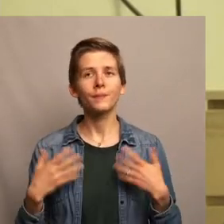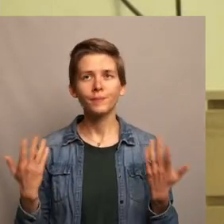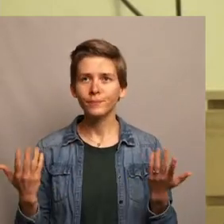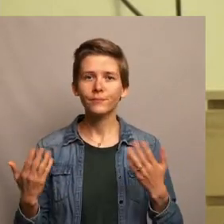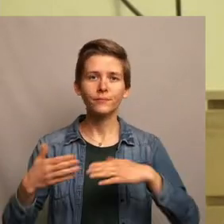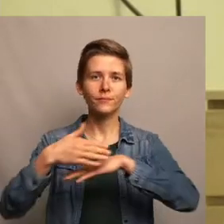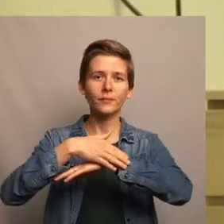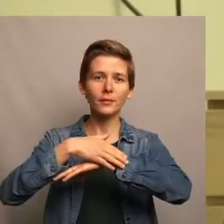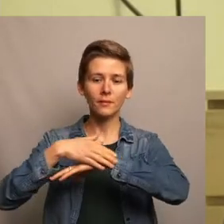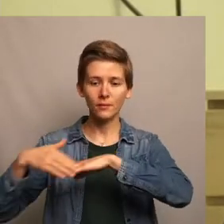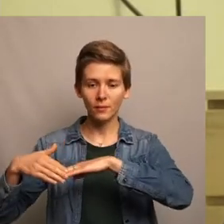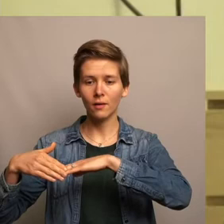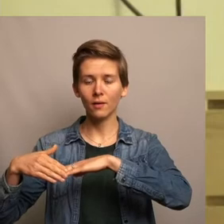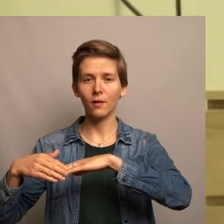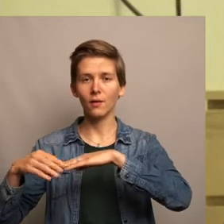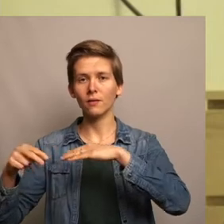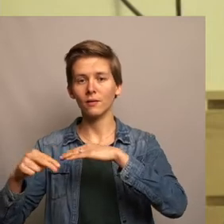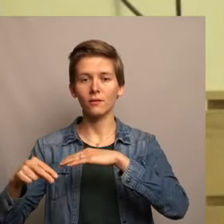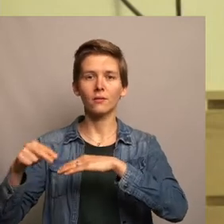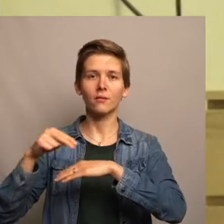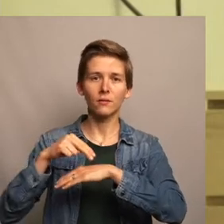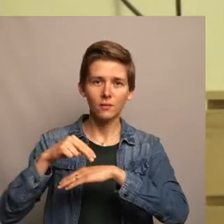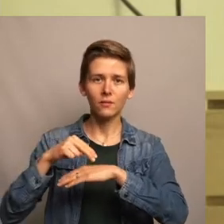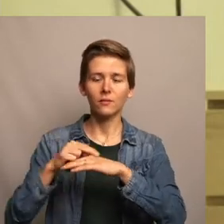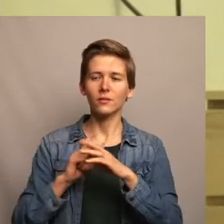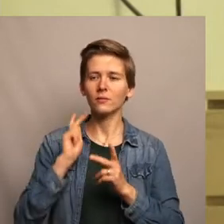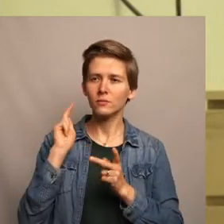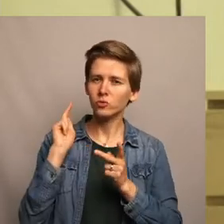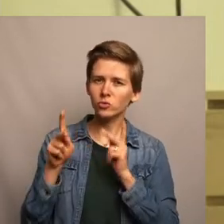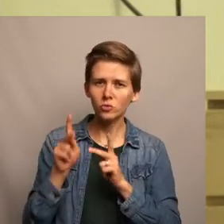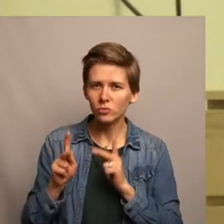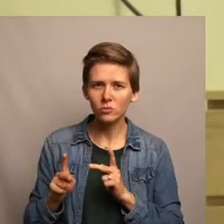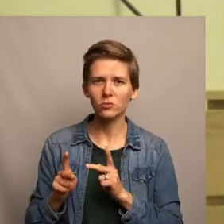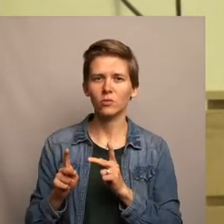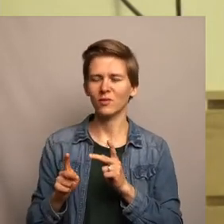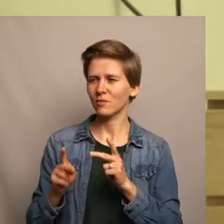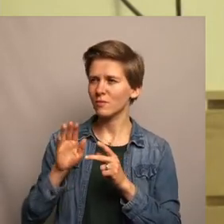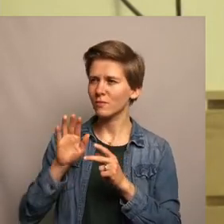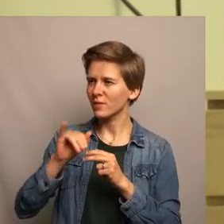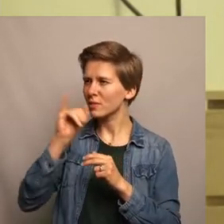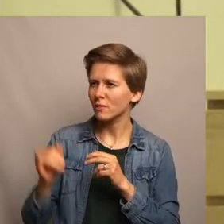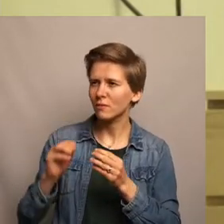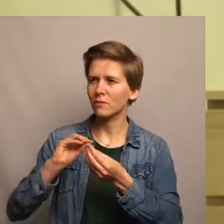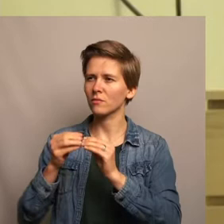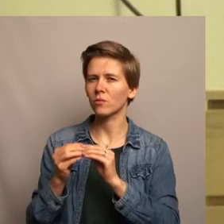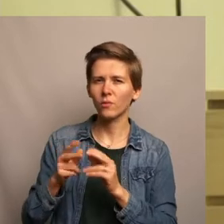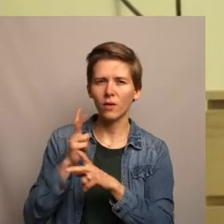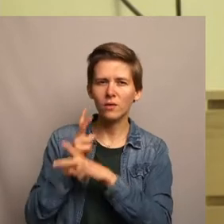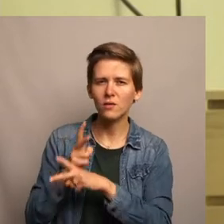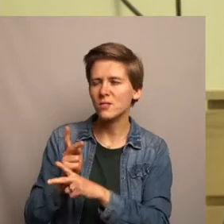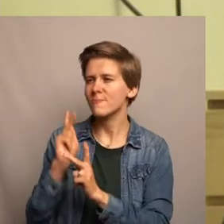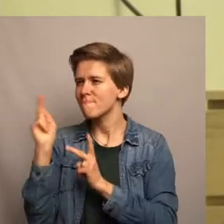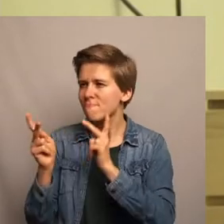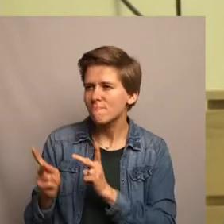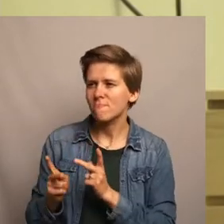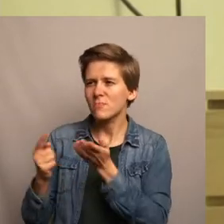the onset, we see questions that kind of interrogate their sexuality and gender identities from a very Western